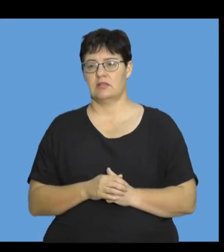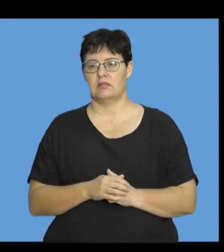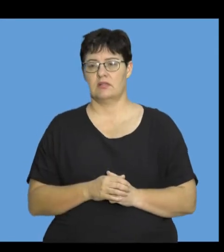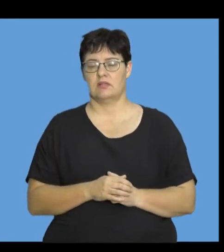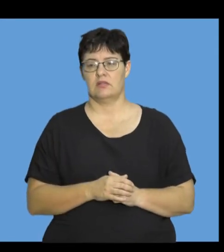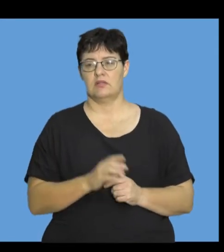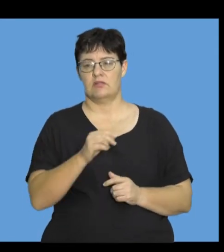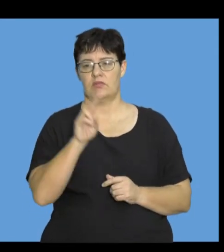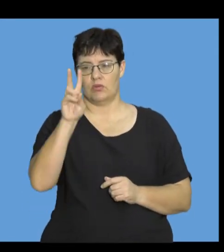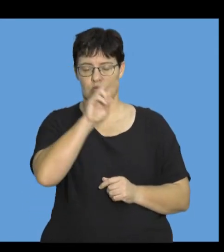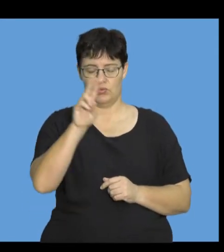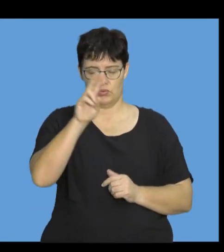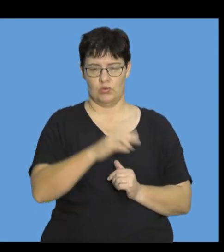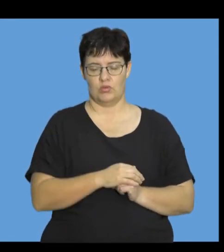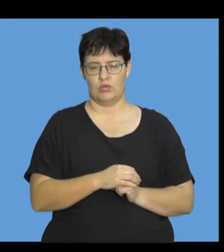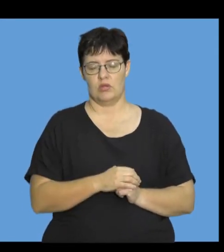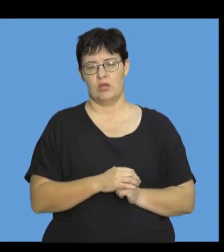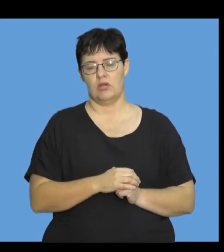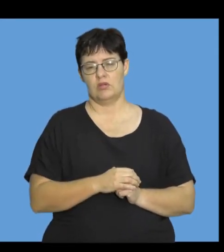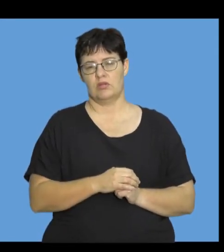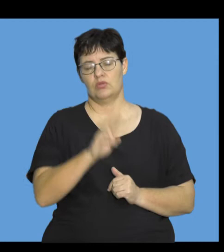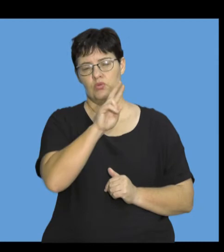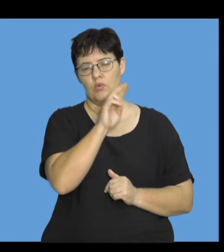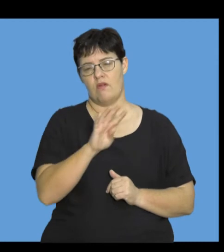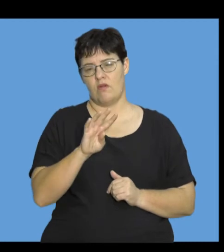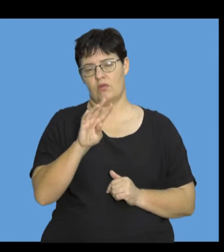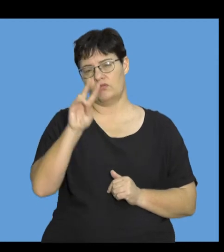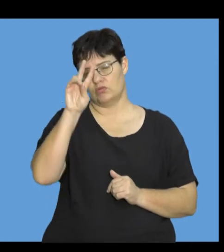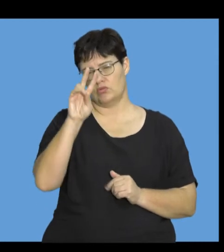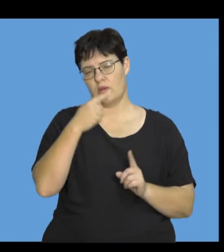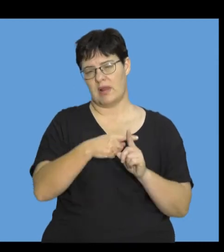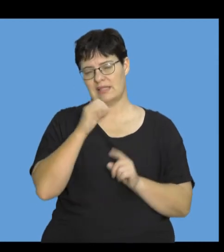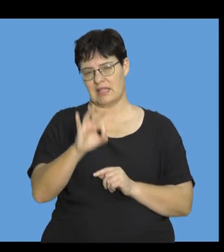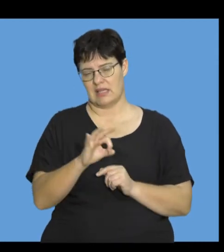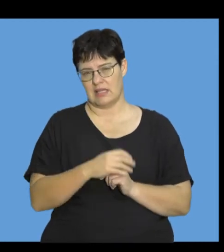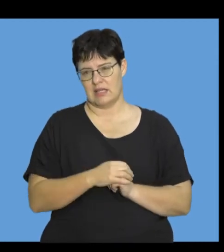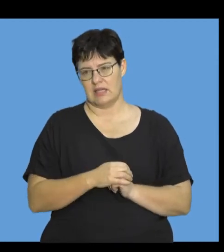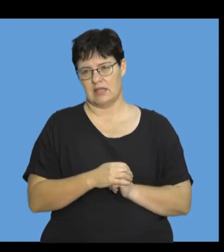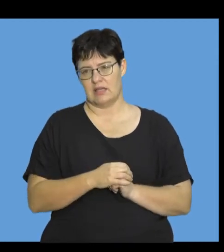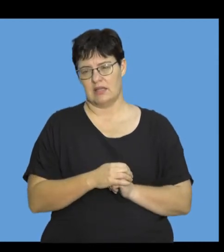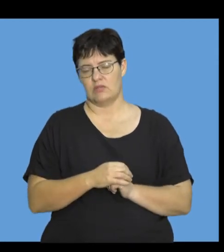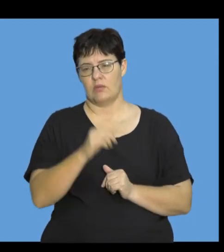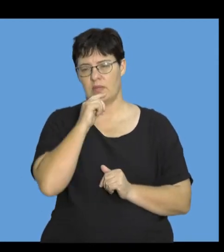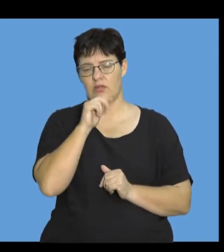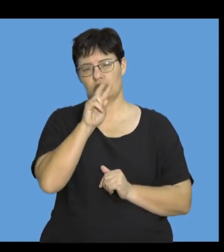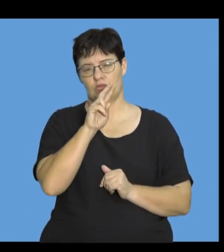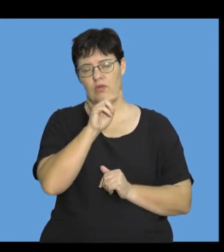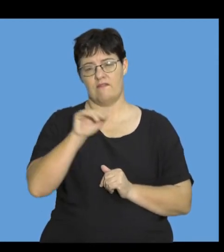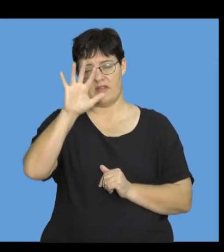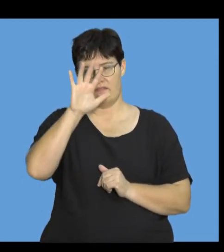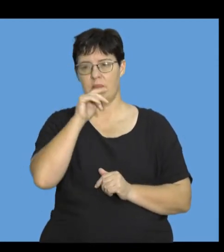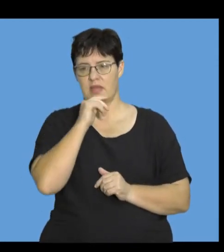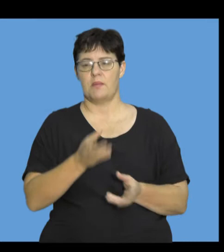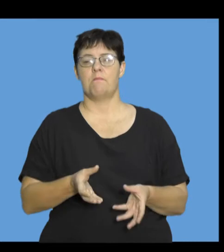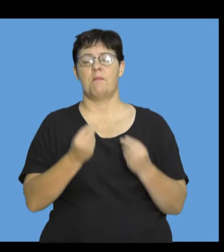right-hand side, if you substitute 2 here, it's going to be 2 to the exponent of 2 plus 3, which is 2 to the exponent of